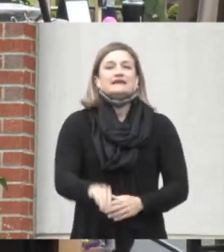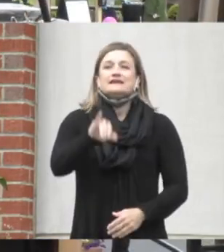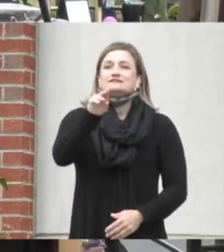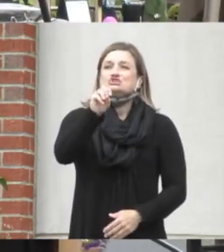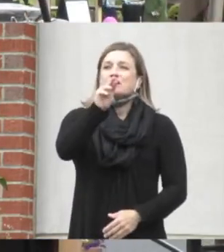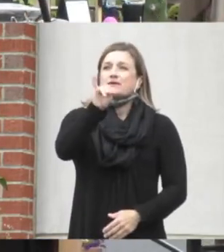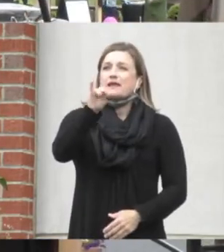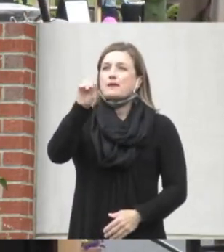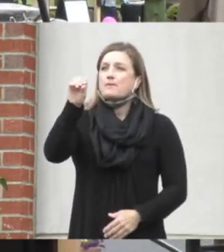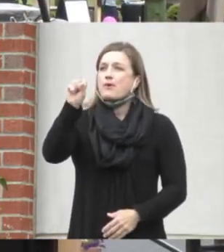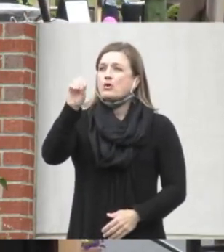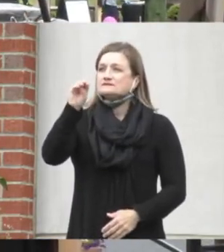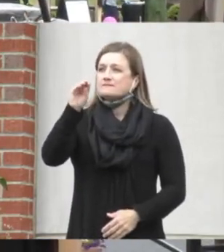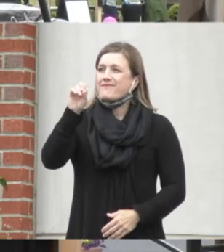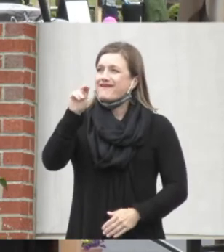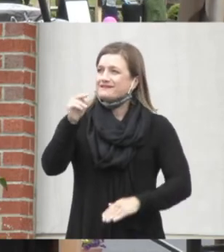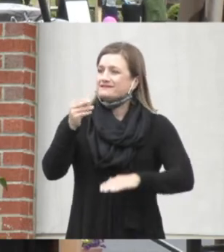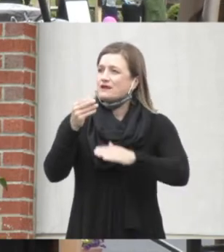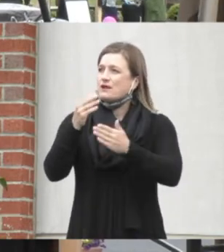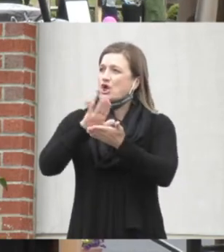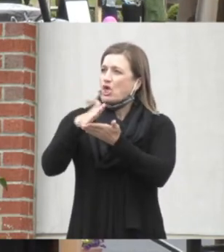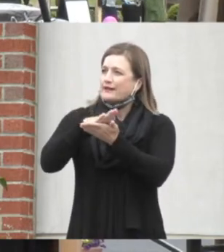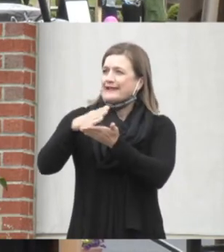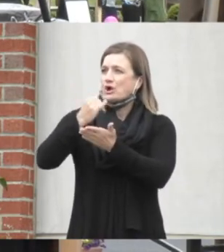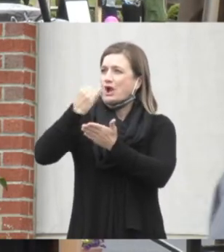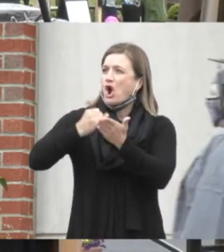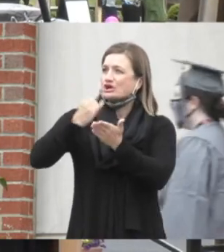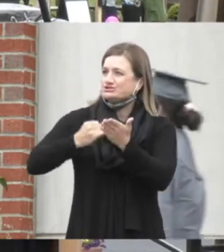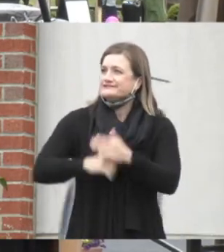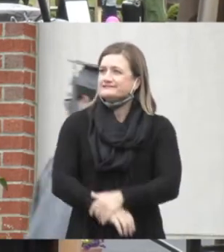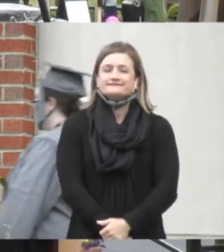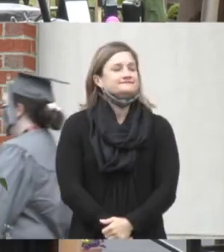Jeremy Bozeman, Culinary Arts.